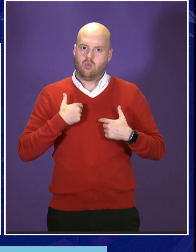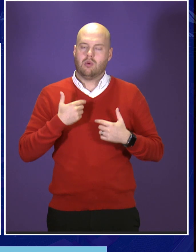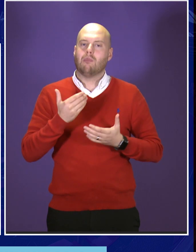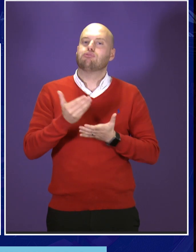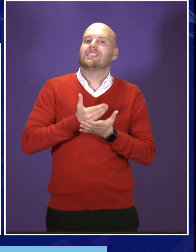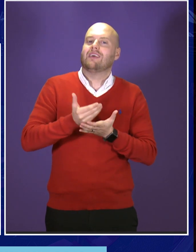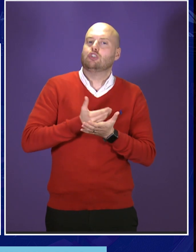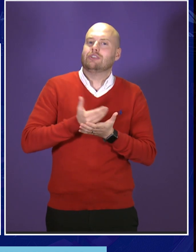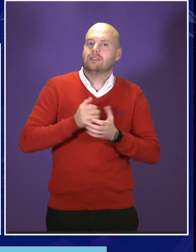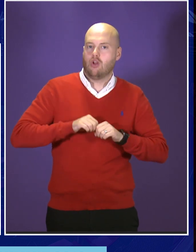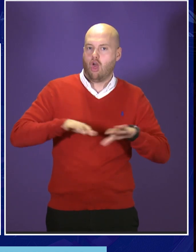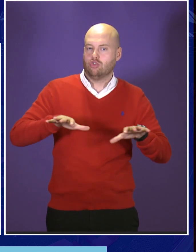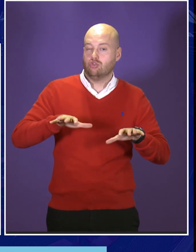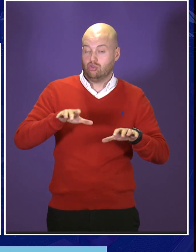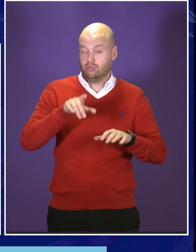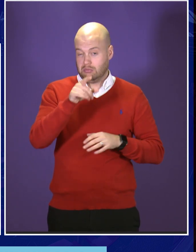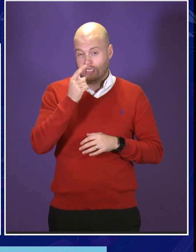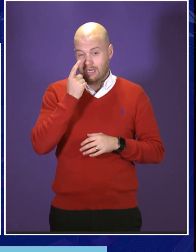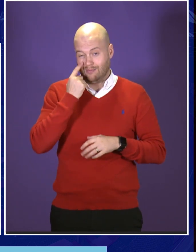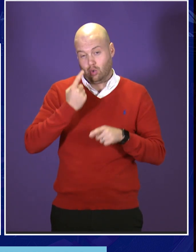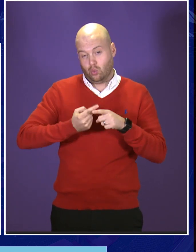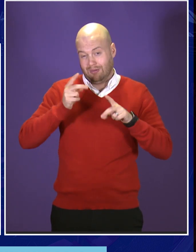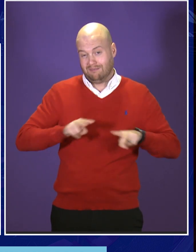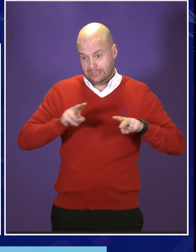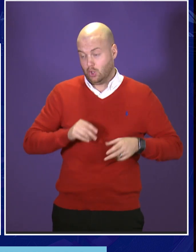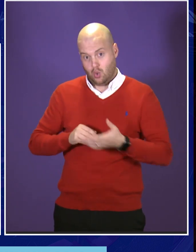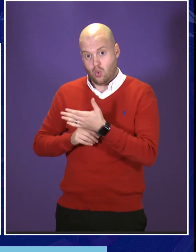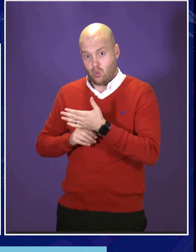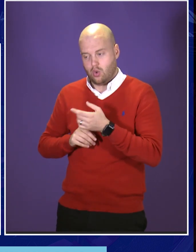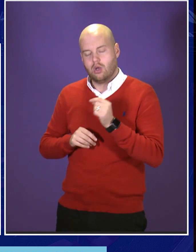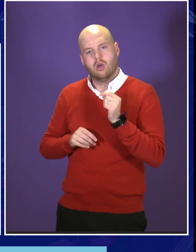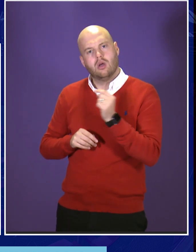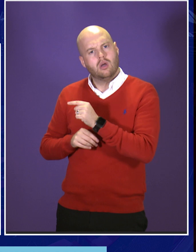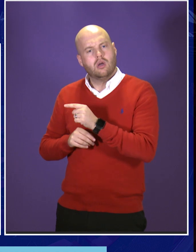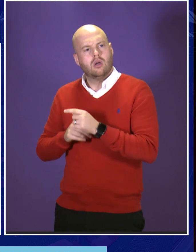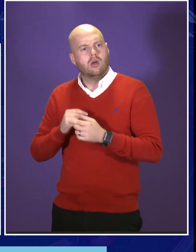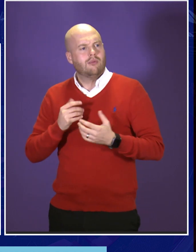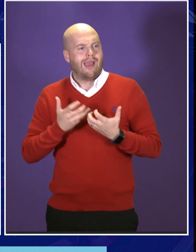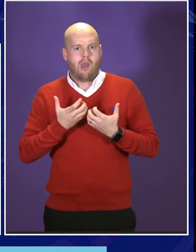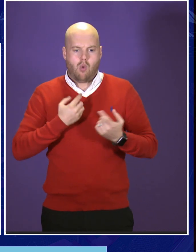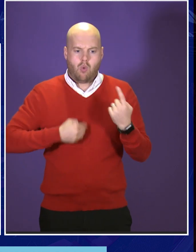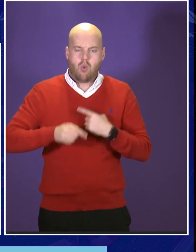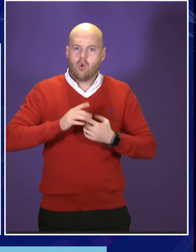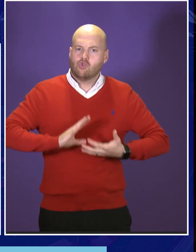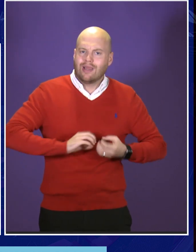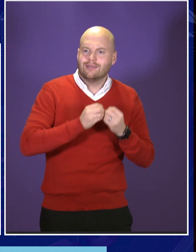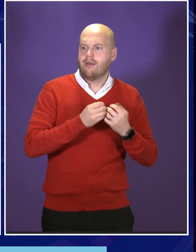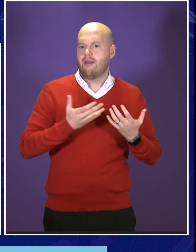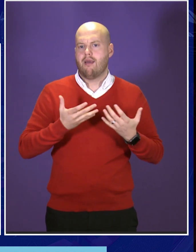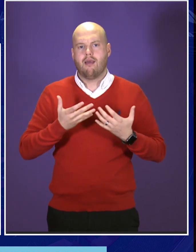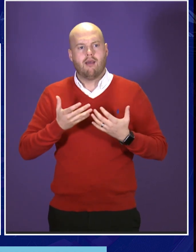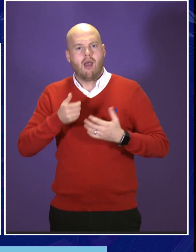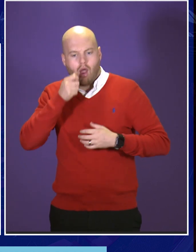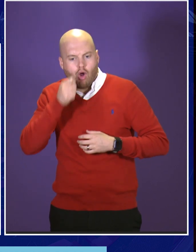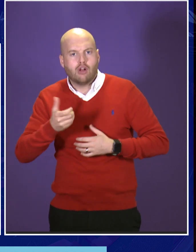us, and I'll show you a quick video. But it is a story of our working with curators and archaeologists around the world now to